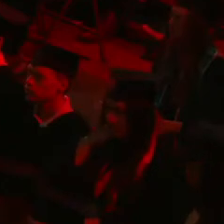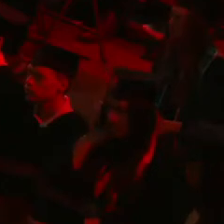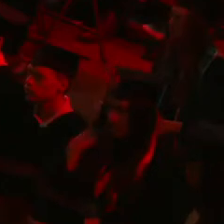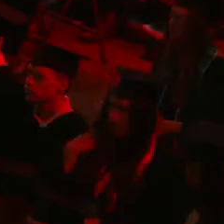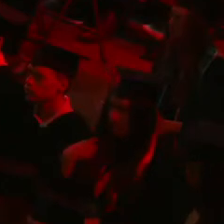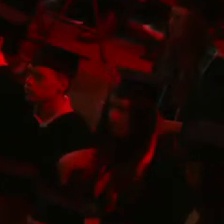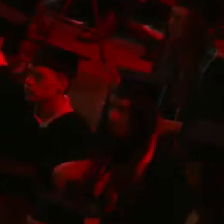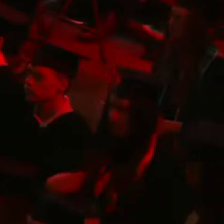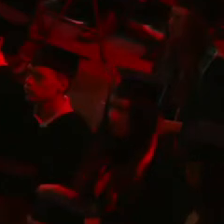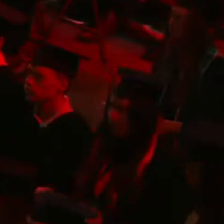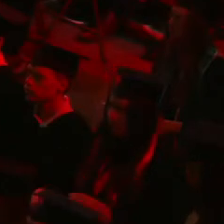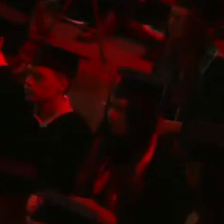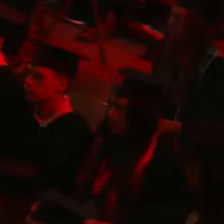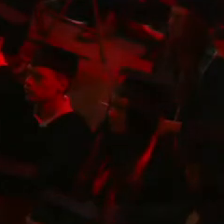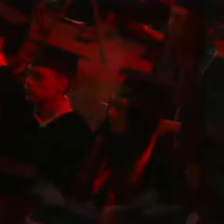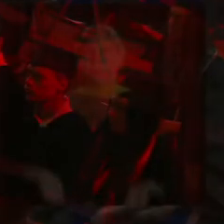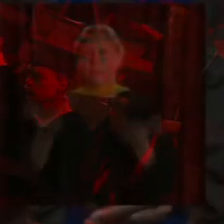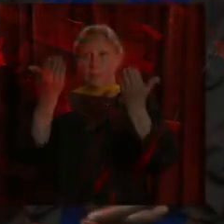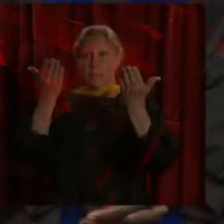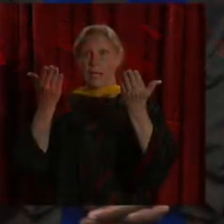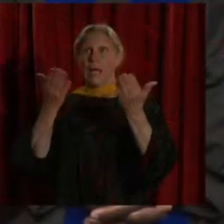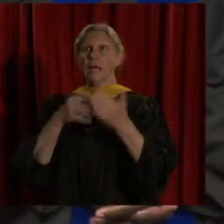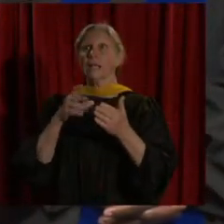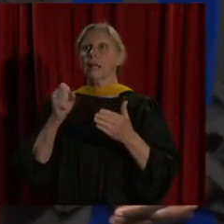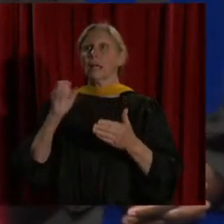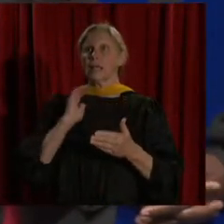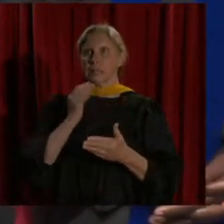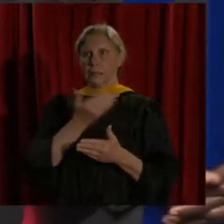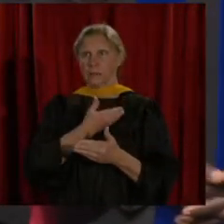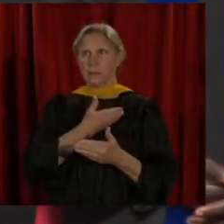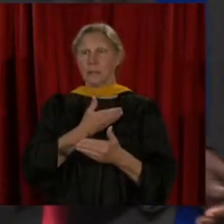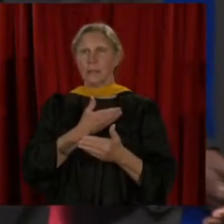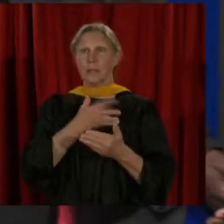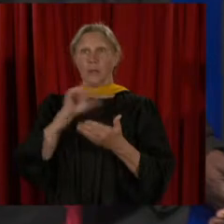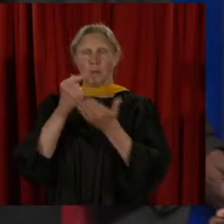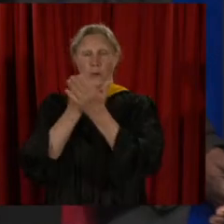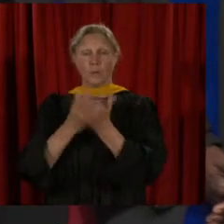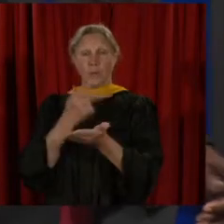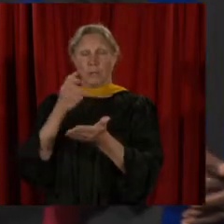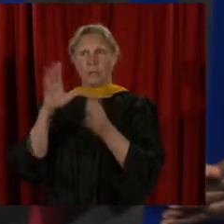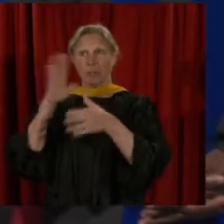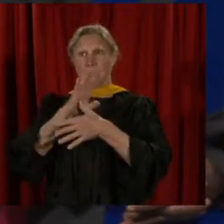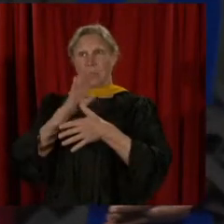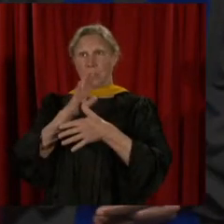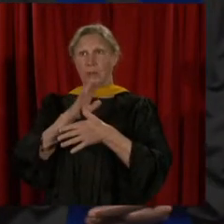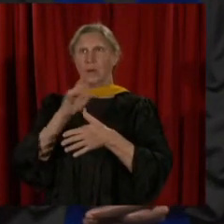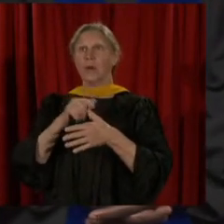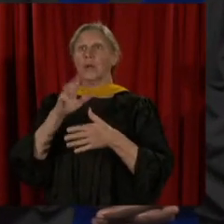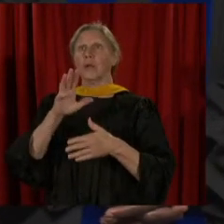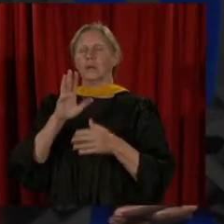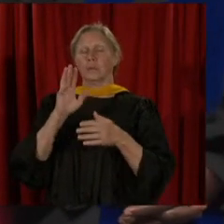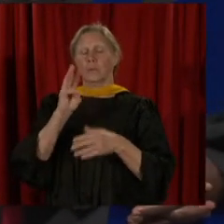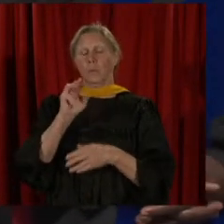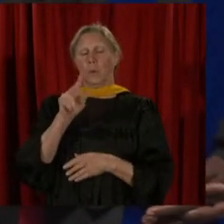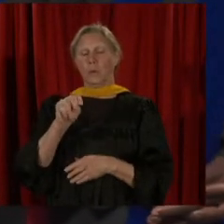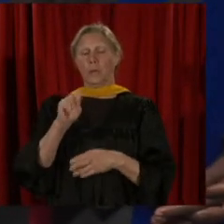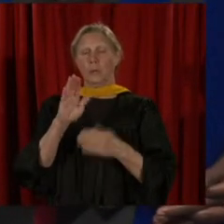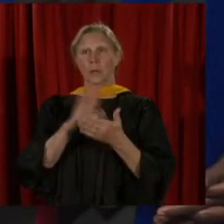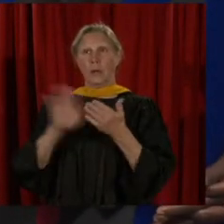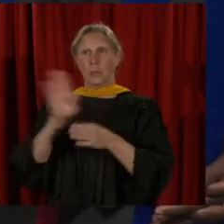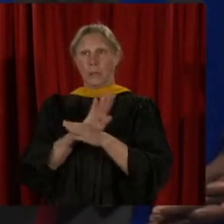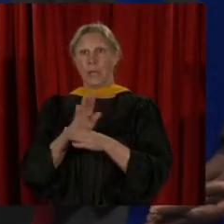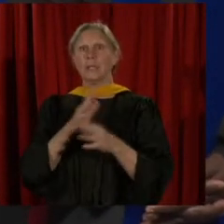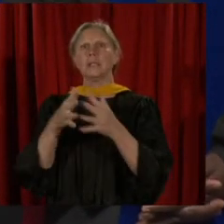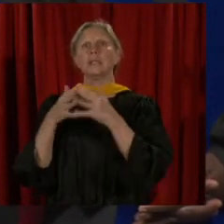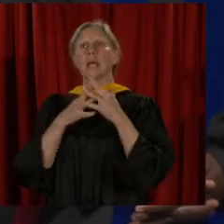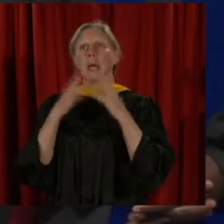Please stand as Amelia Catanzaro, graduating senior in the Walton College of Business, sings